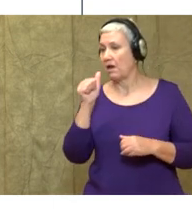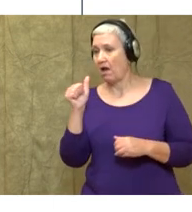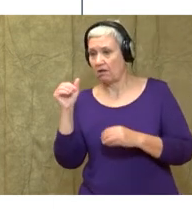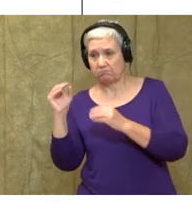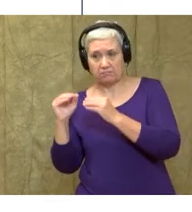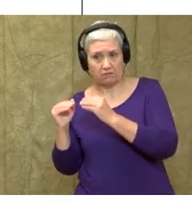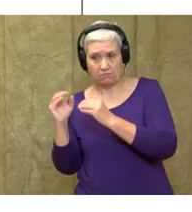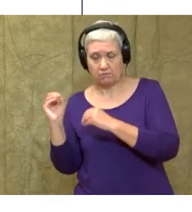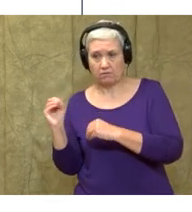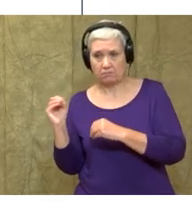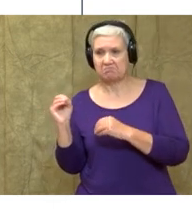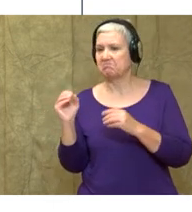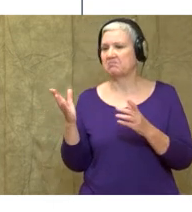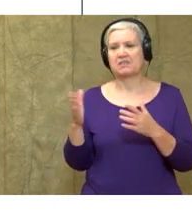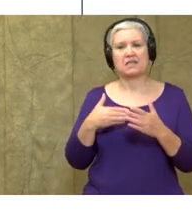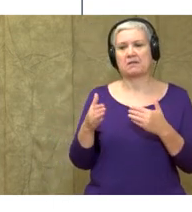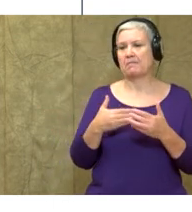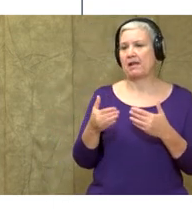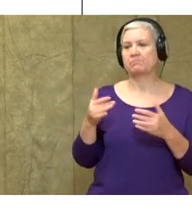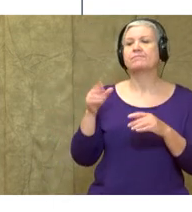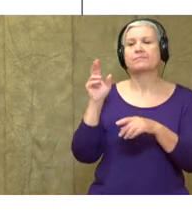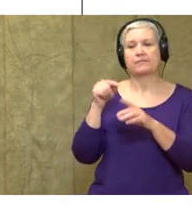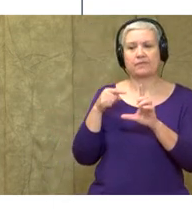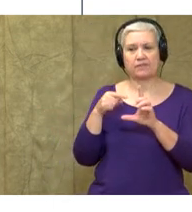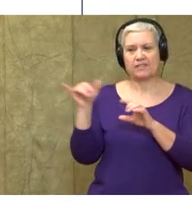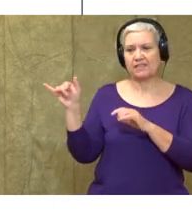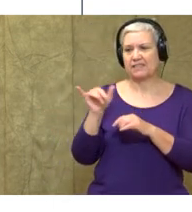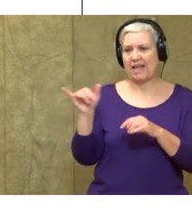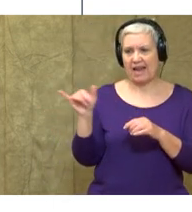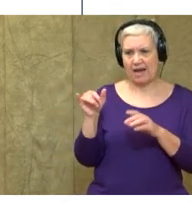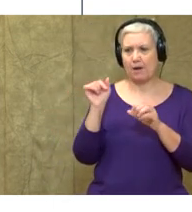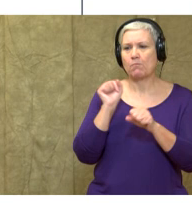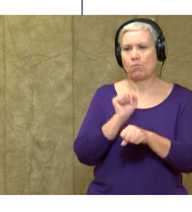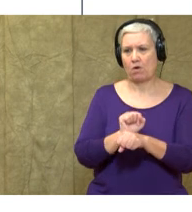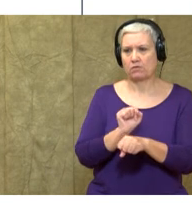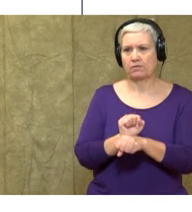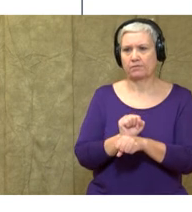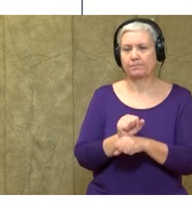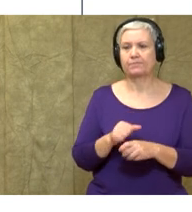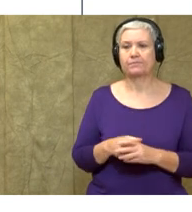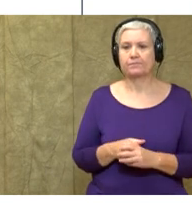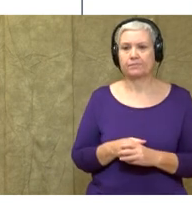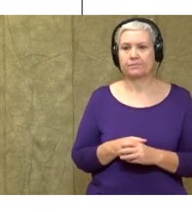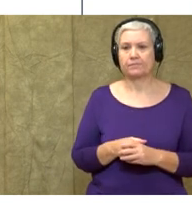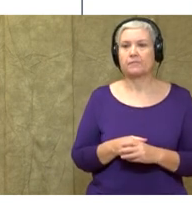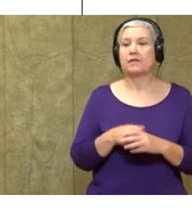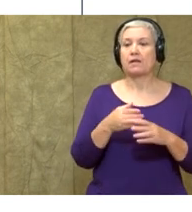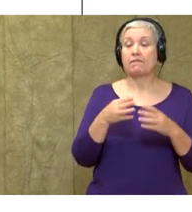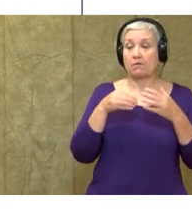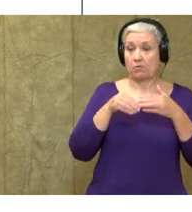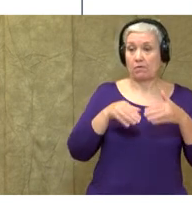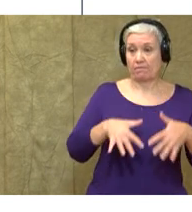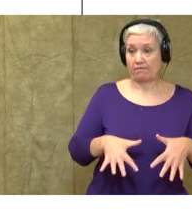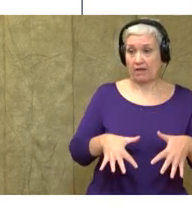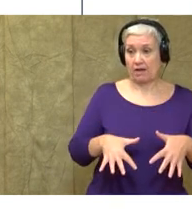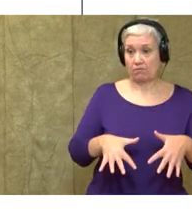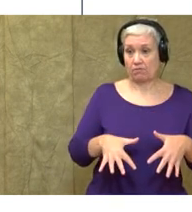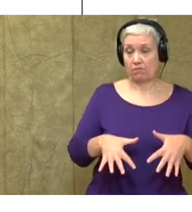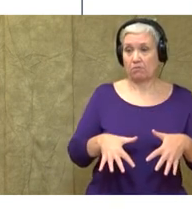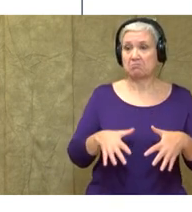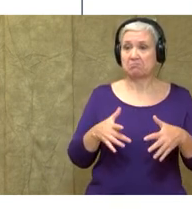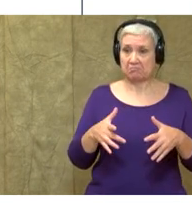Those strategies still work. If I'm looking at factored form equal to 0, that's pretty easy. I'm just going to use the zero product